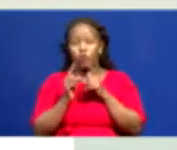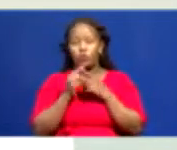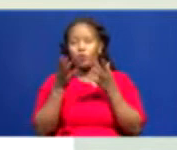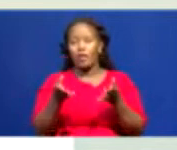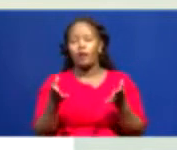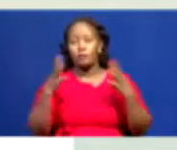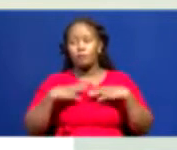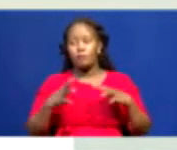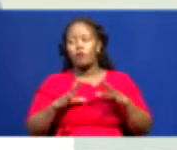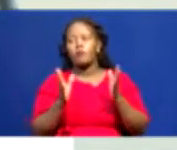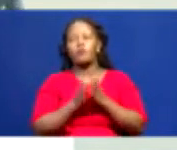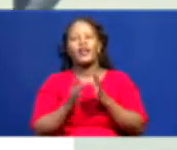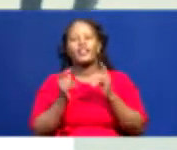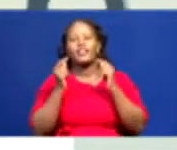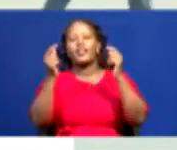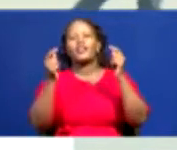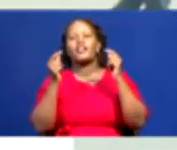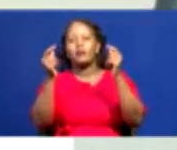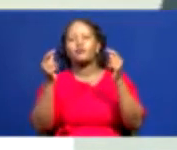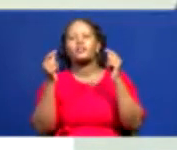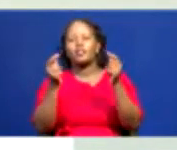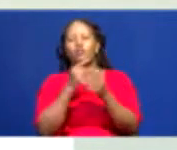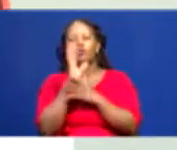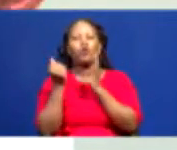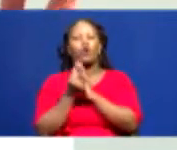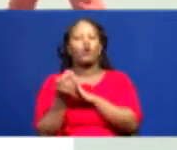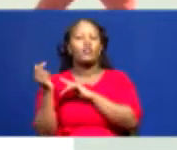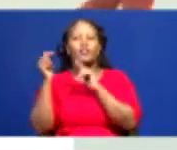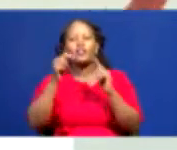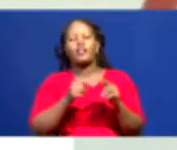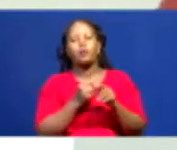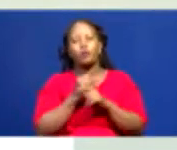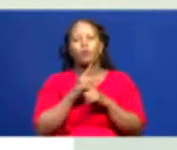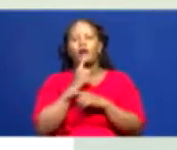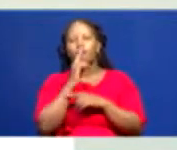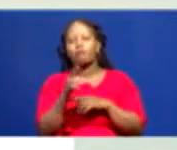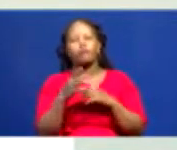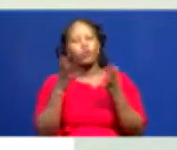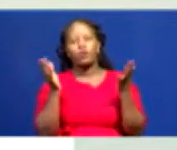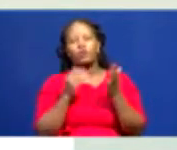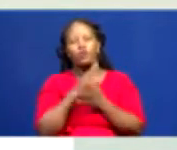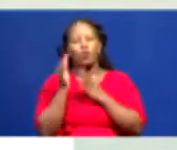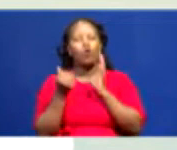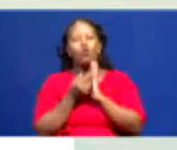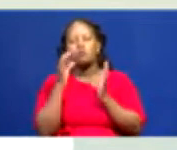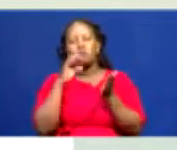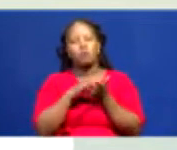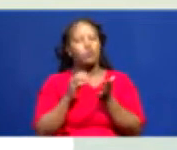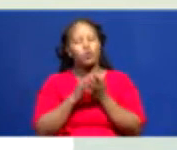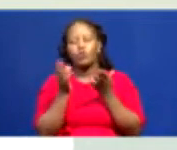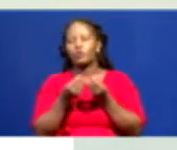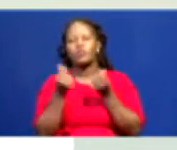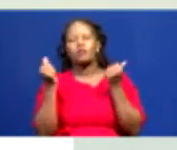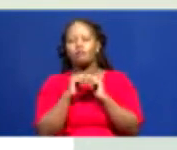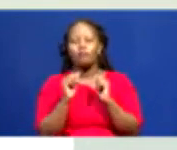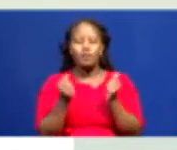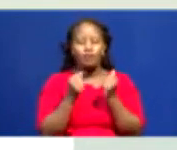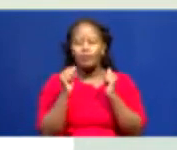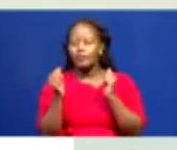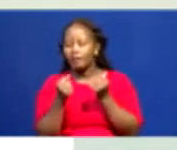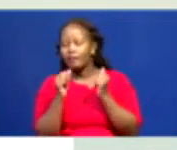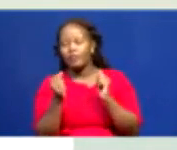locals, all the demonstrators joined forces with the fire brigade to ensure that indeed they are in a position to salvage whatever little that they